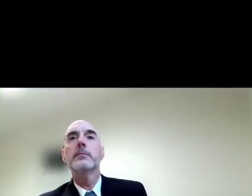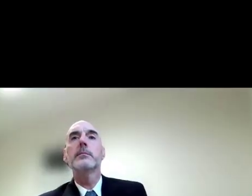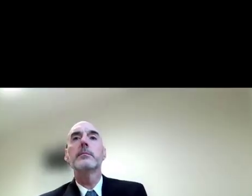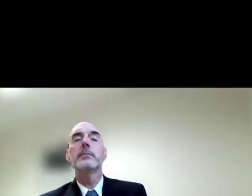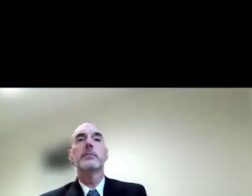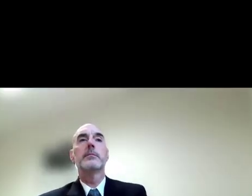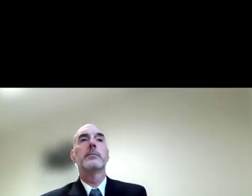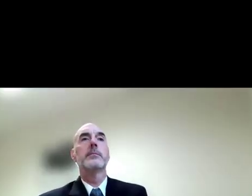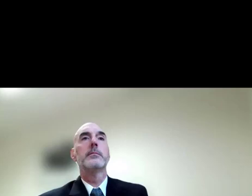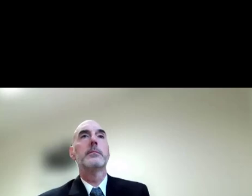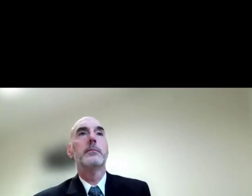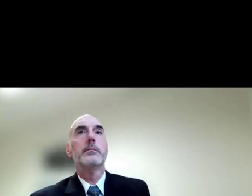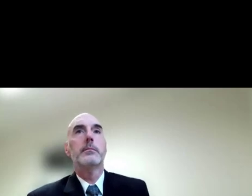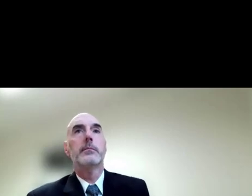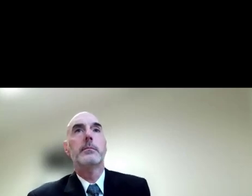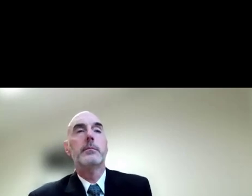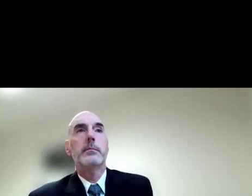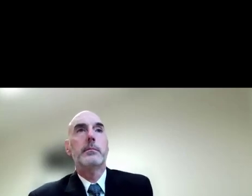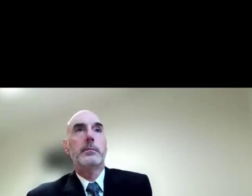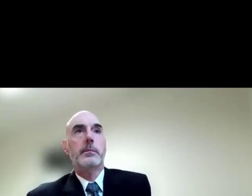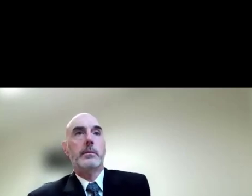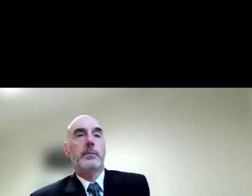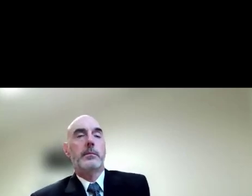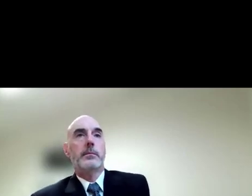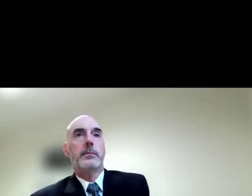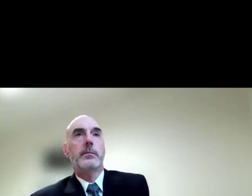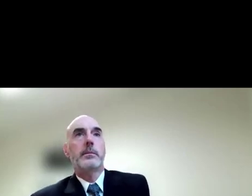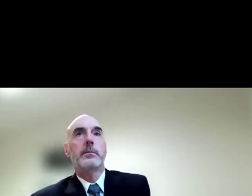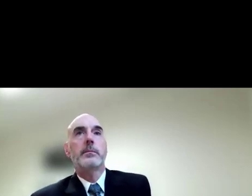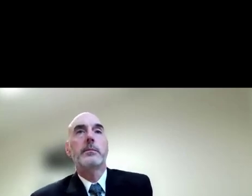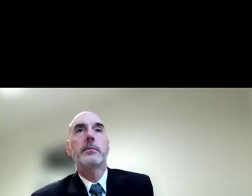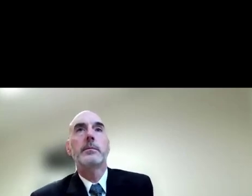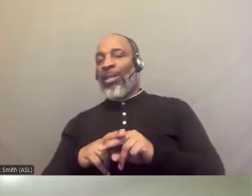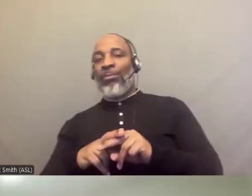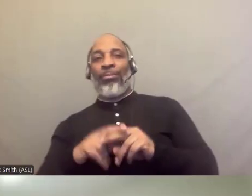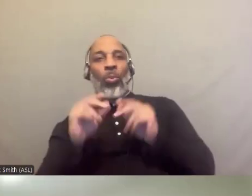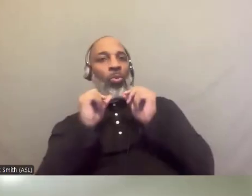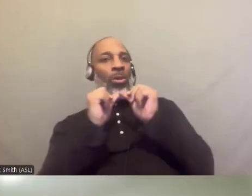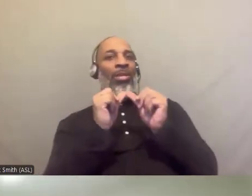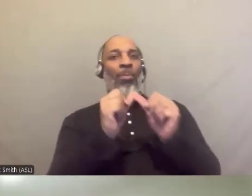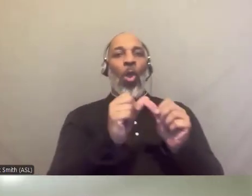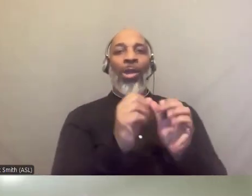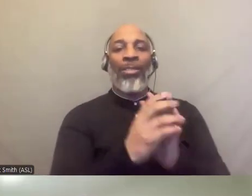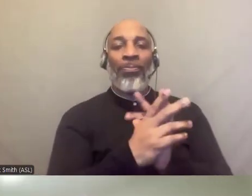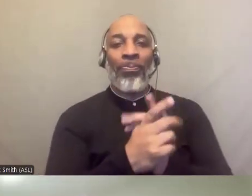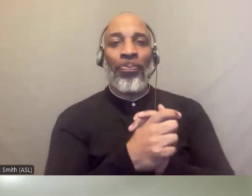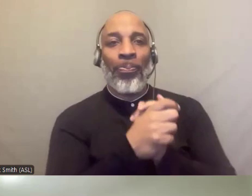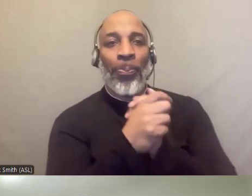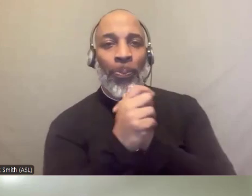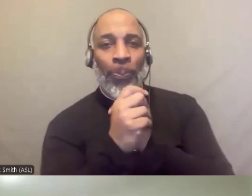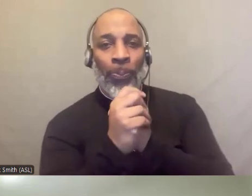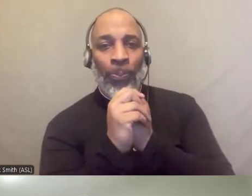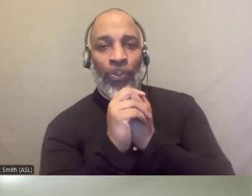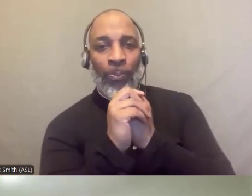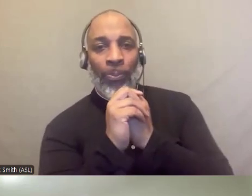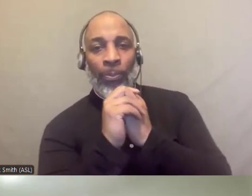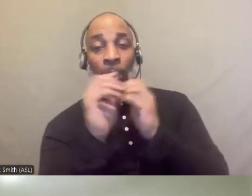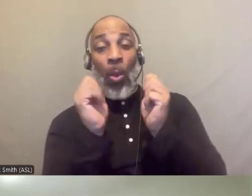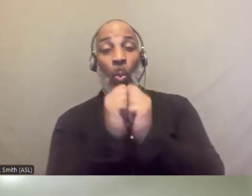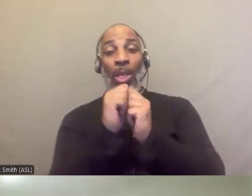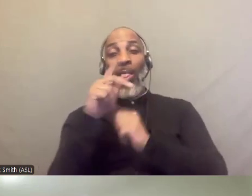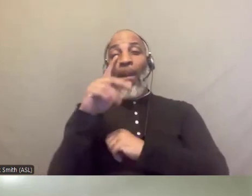presentation. Thank you, Matt. That was fun. So we're going to keep going with our polling